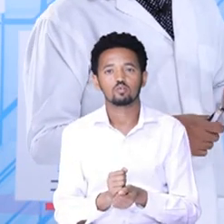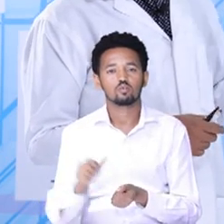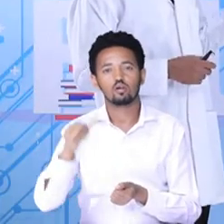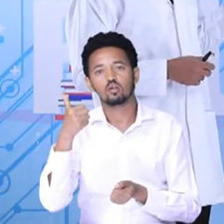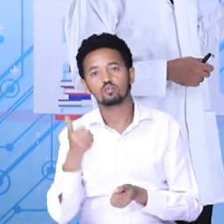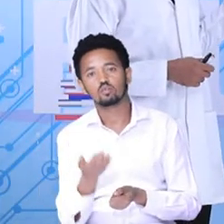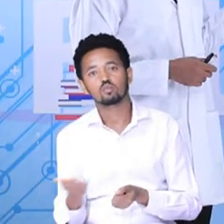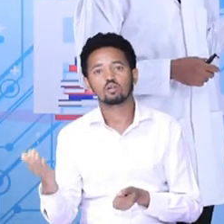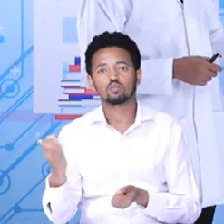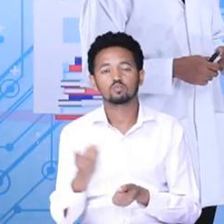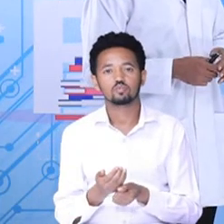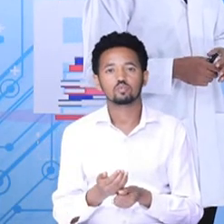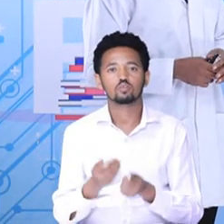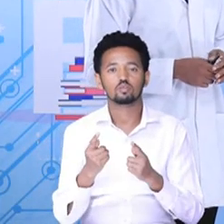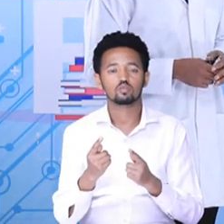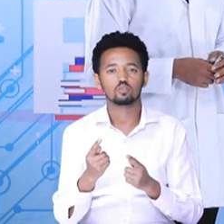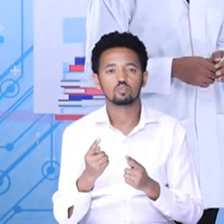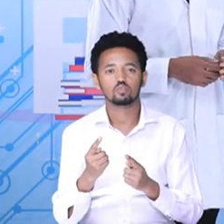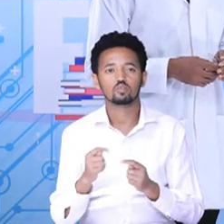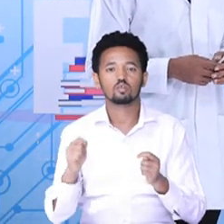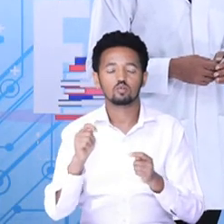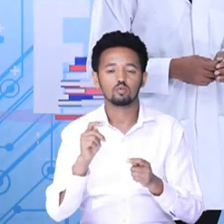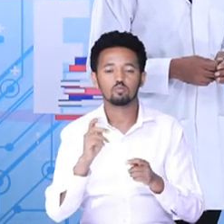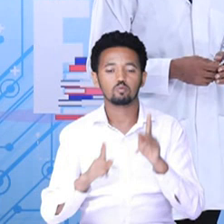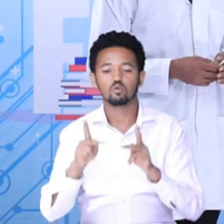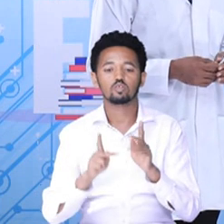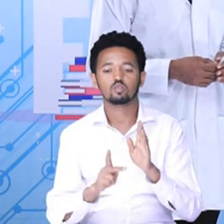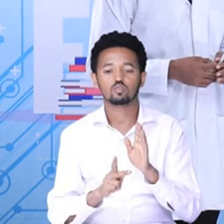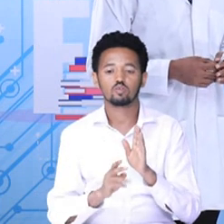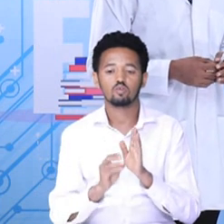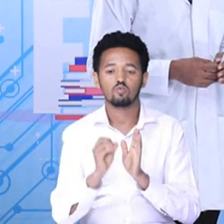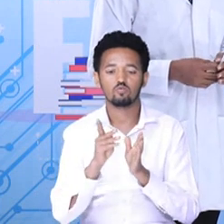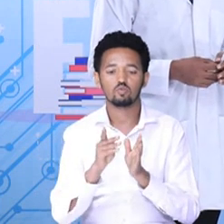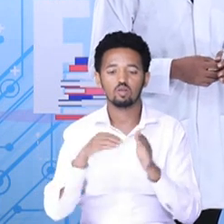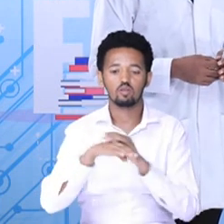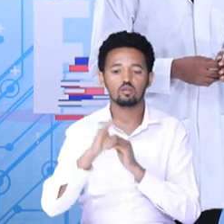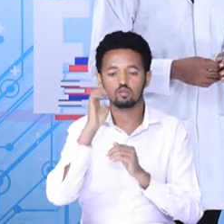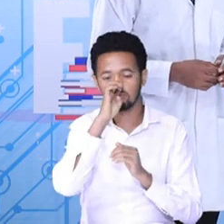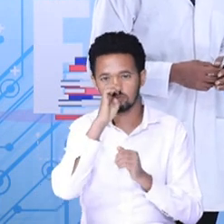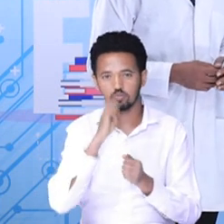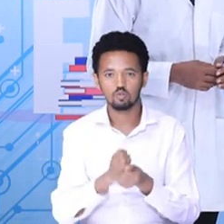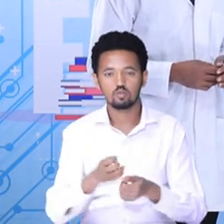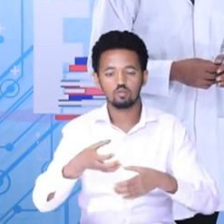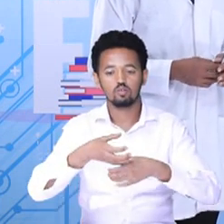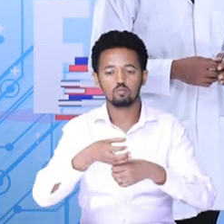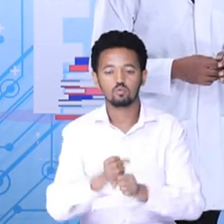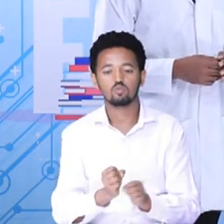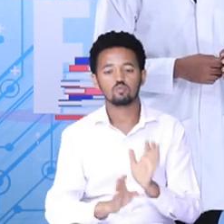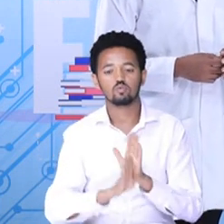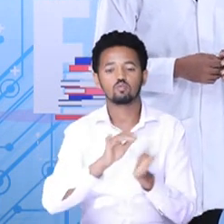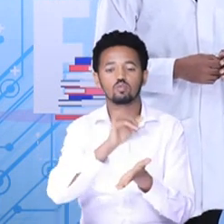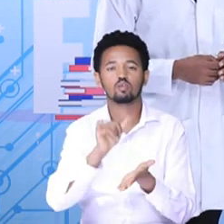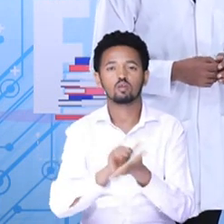Another thing is trends of population growth in Ethiopia and the amount of growth